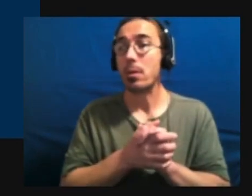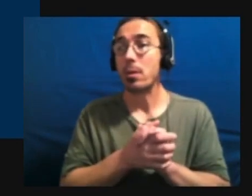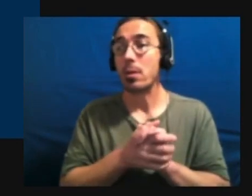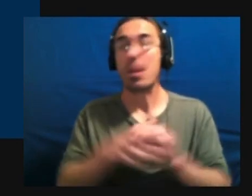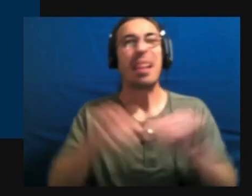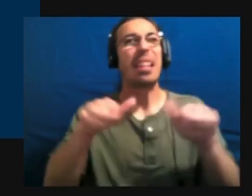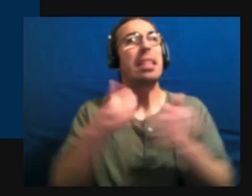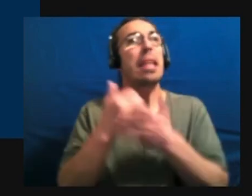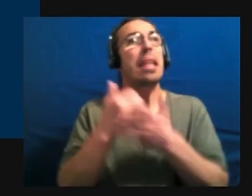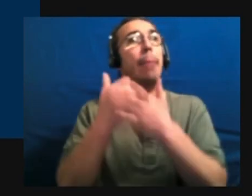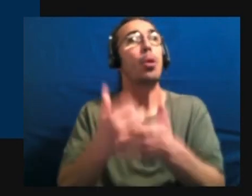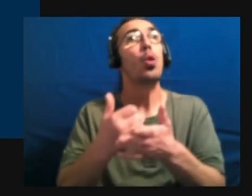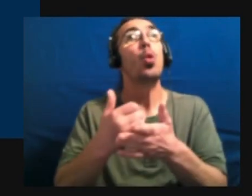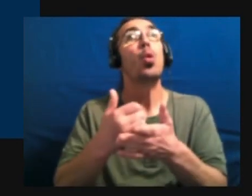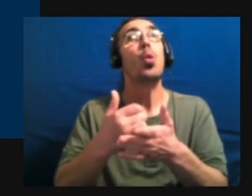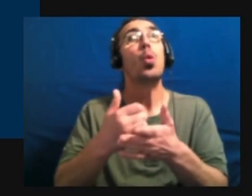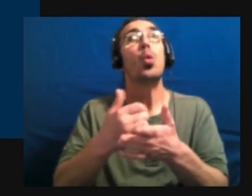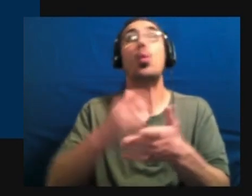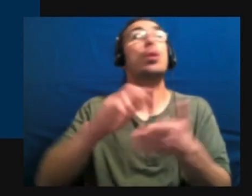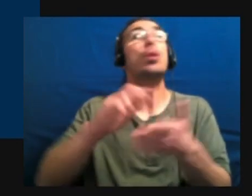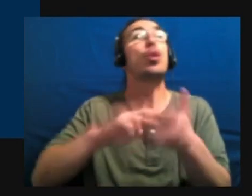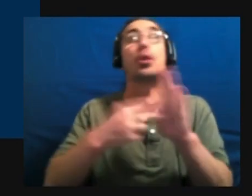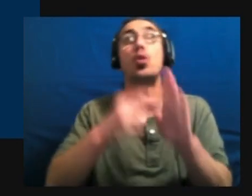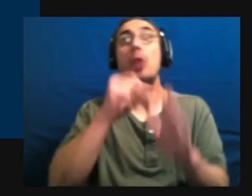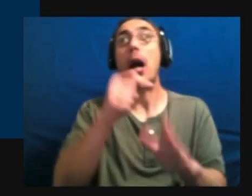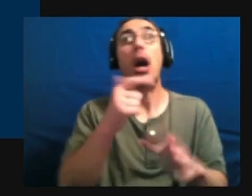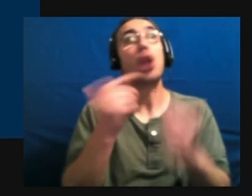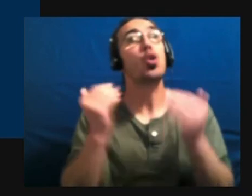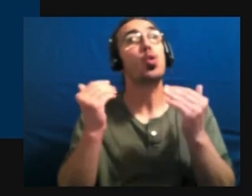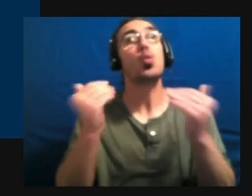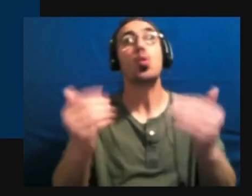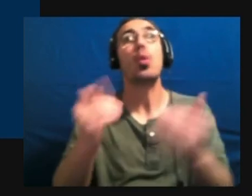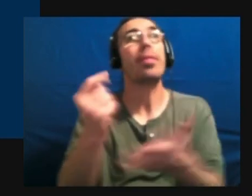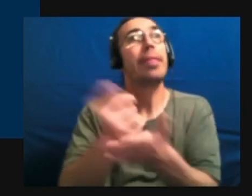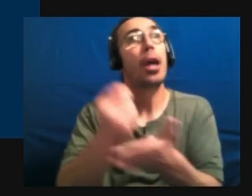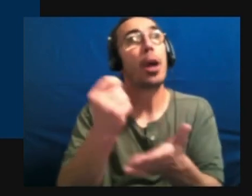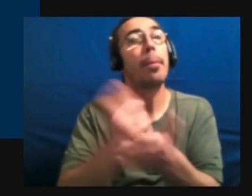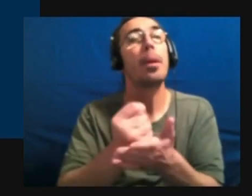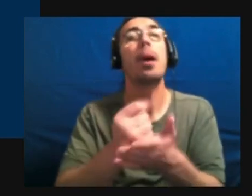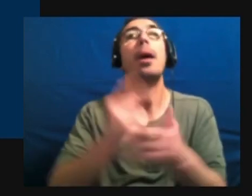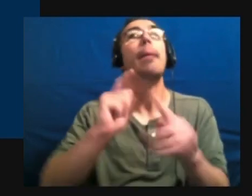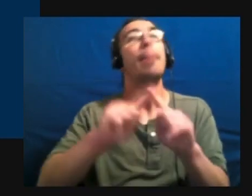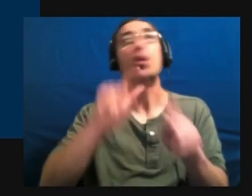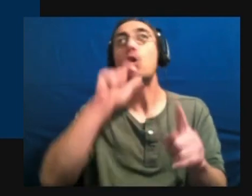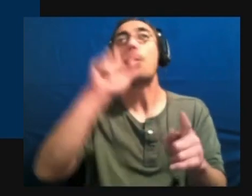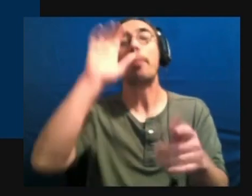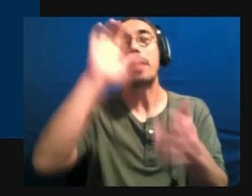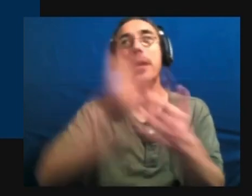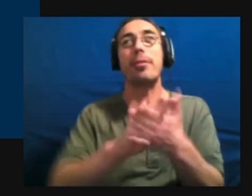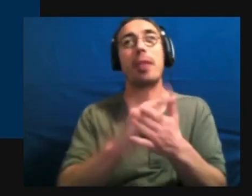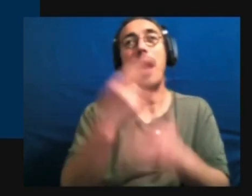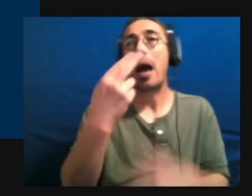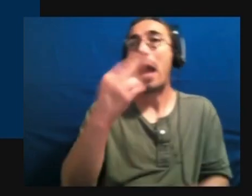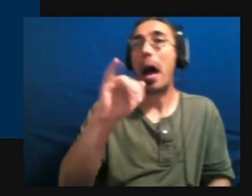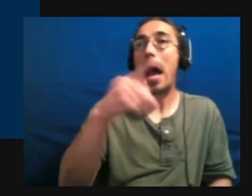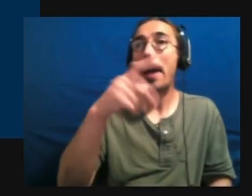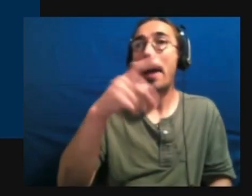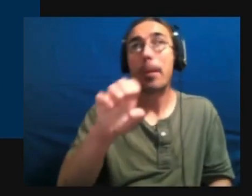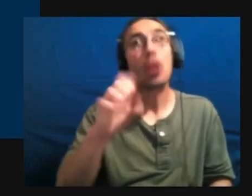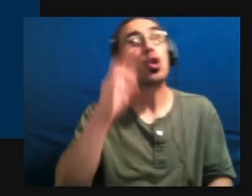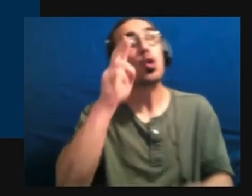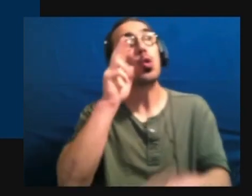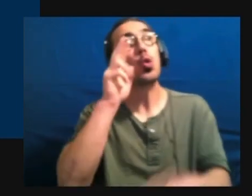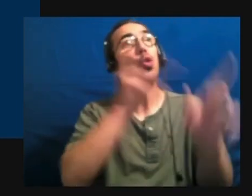saying not to do therapies. We're saying not to buy into the hype that you need to enroll your kid in a ton of therapies